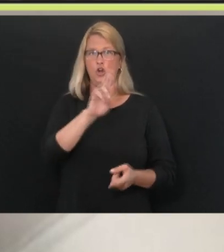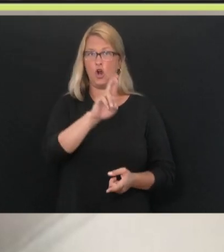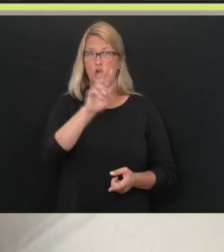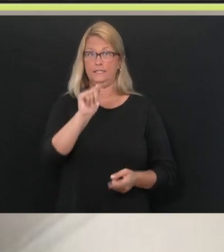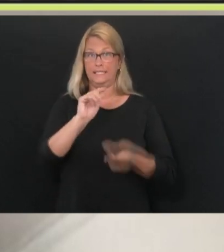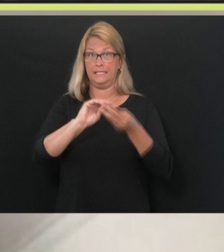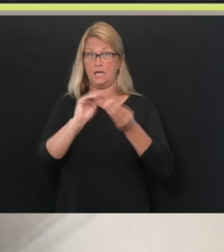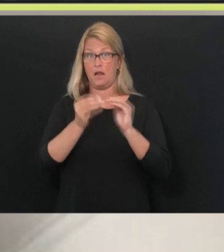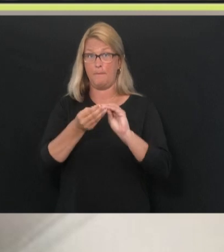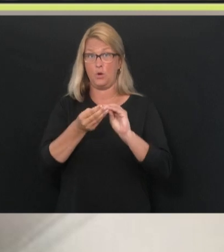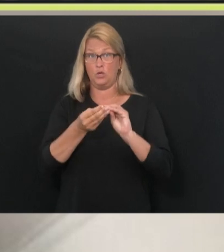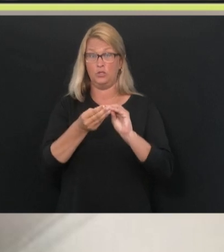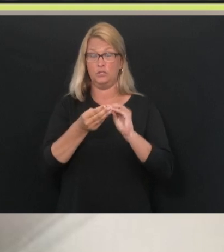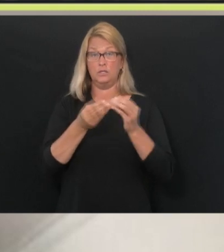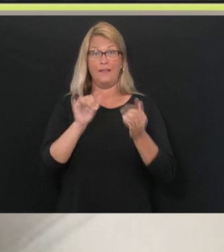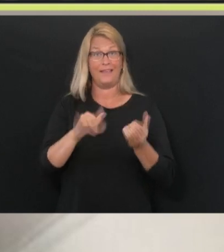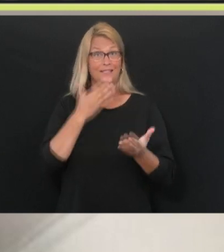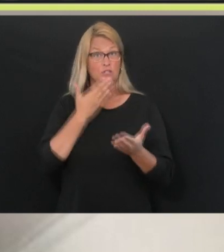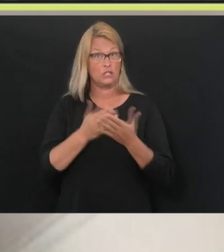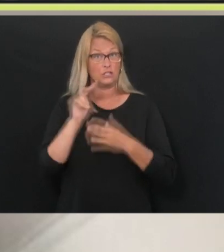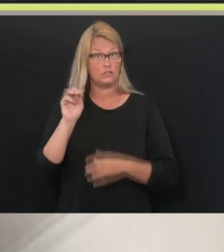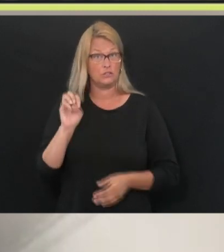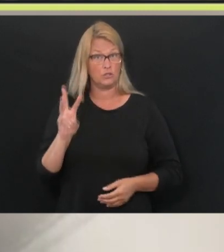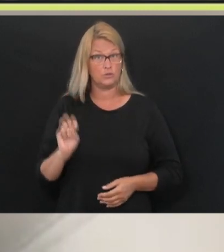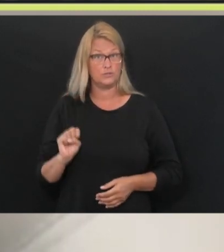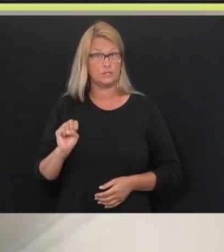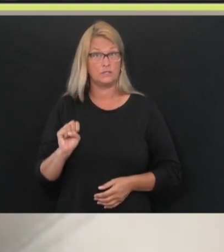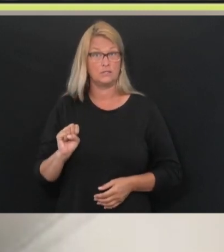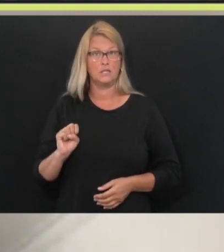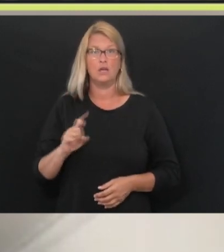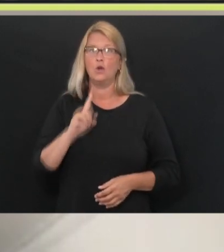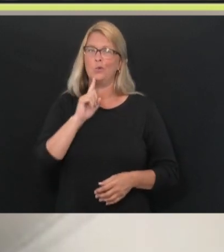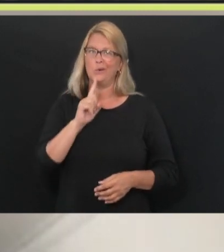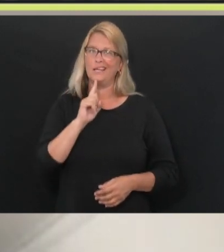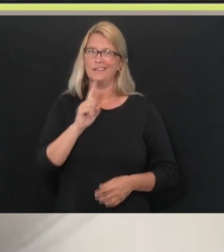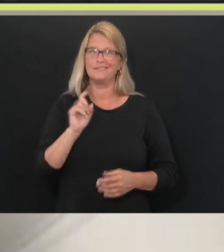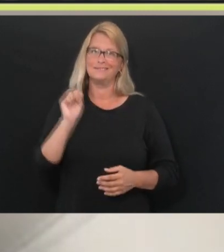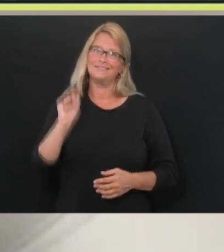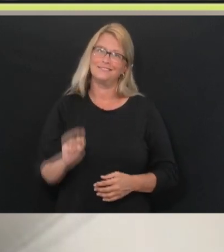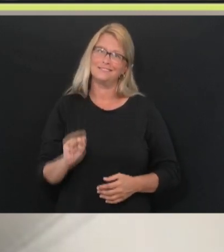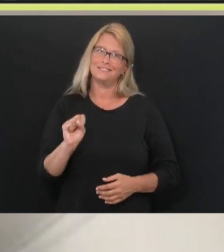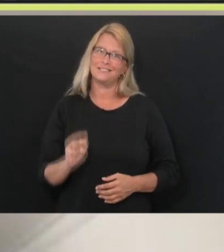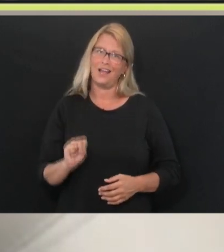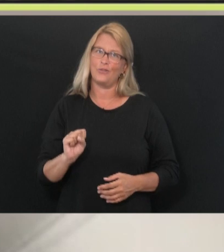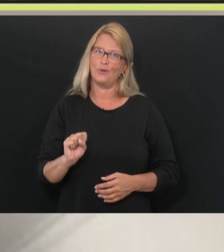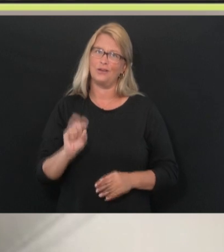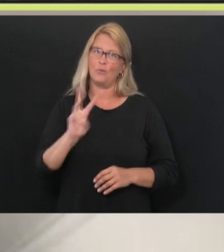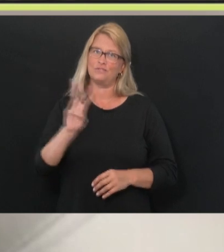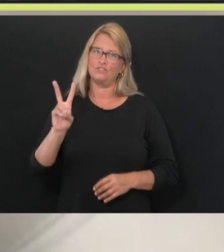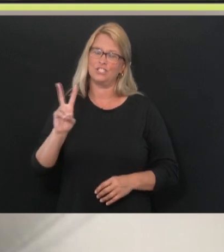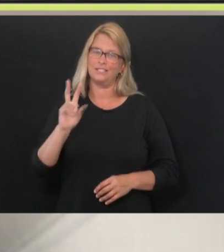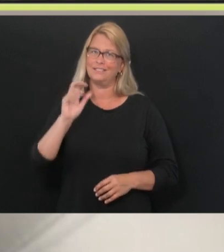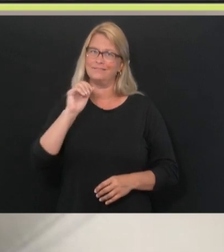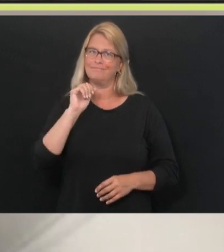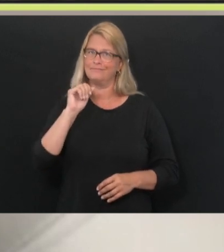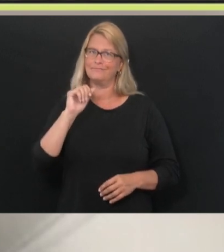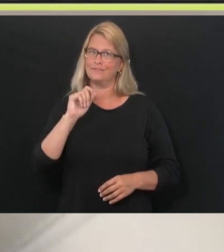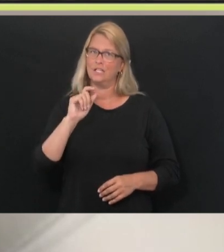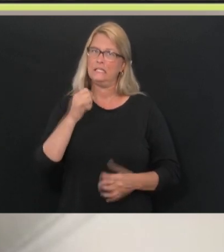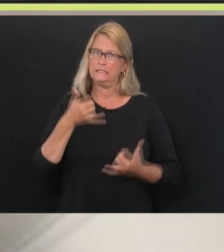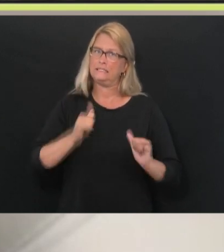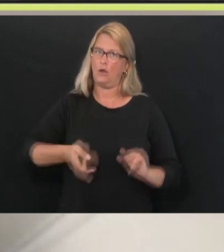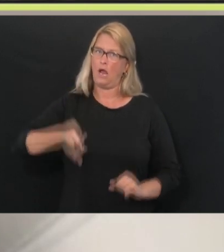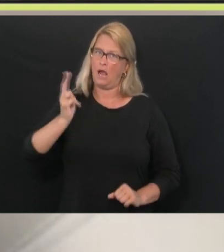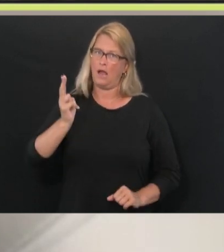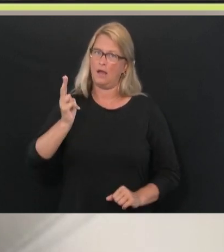rate overall, which is good news. Certainly the southern part of the state is not quite in the same step with that.